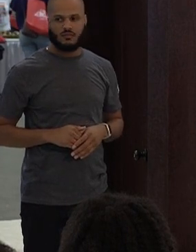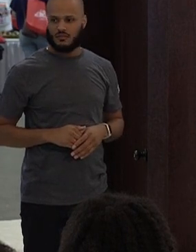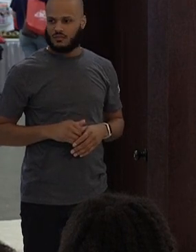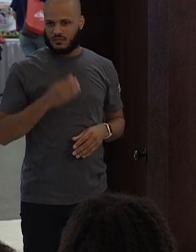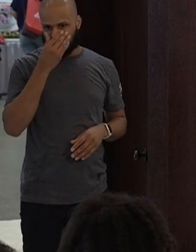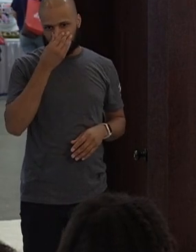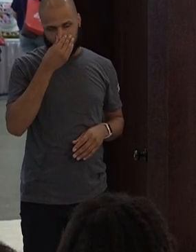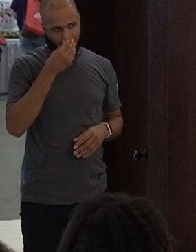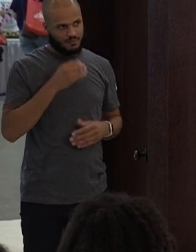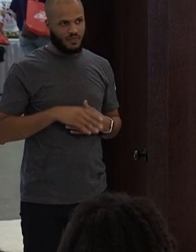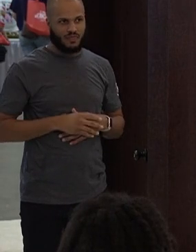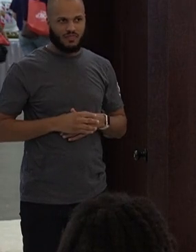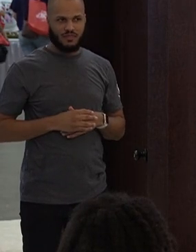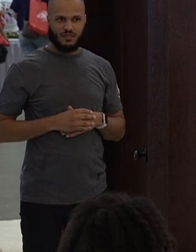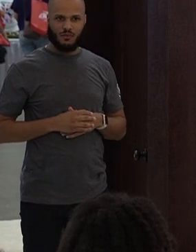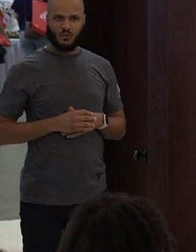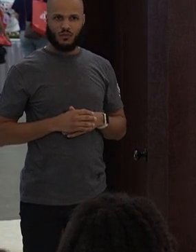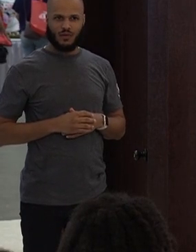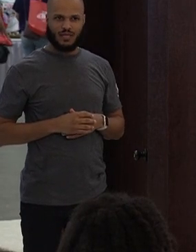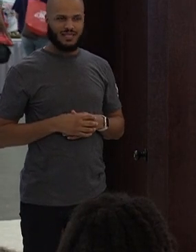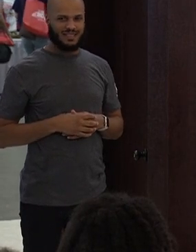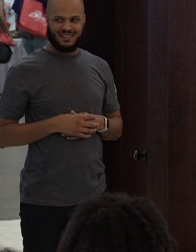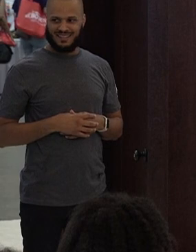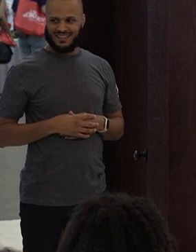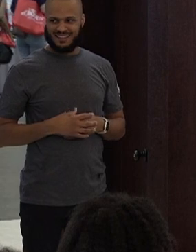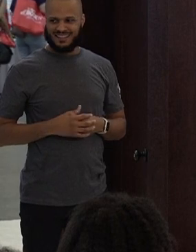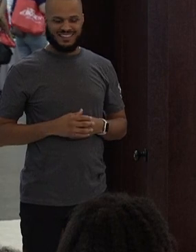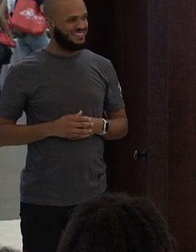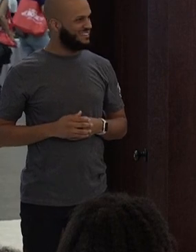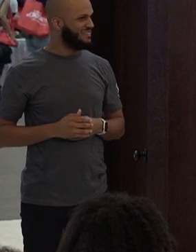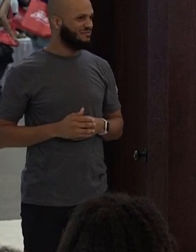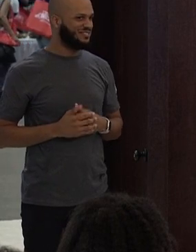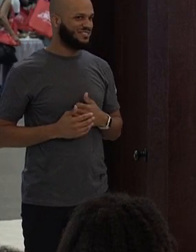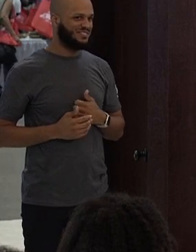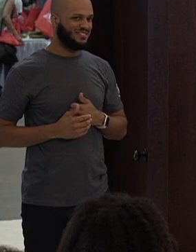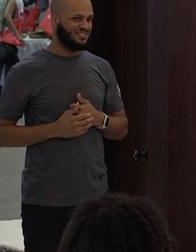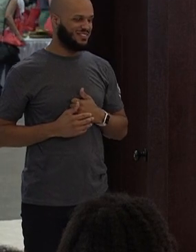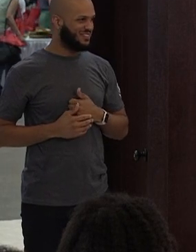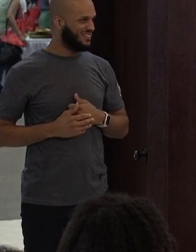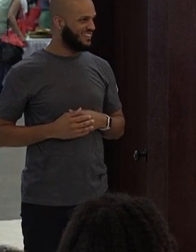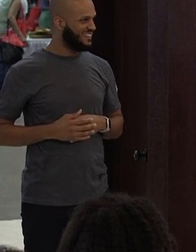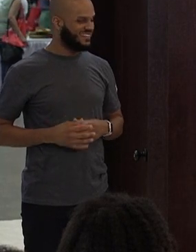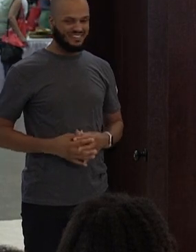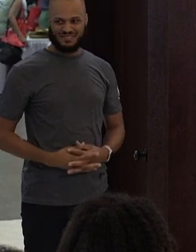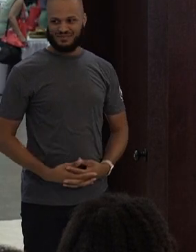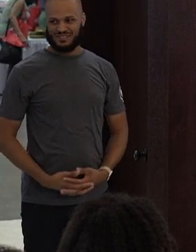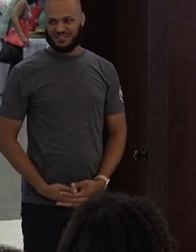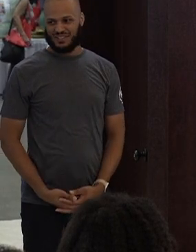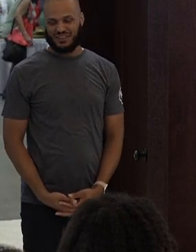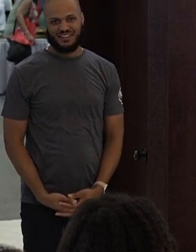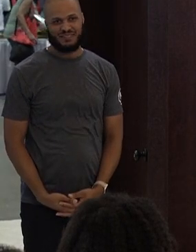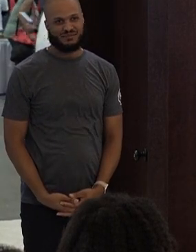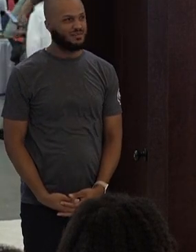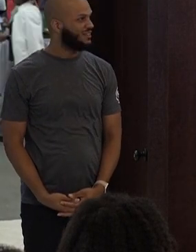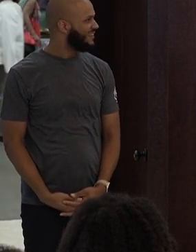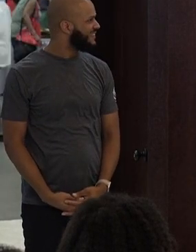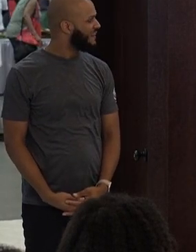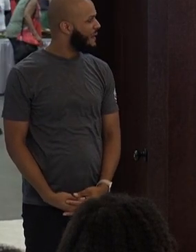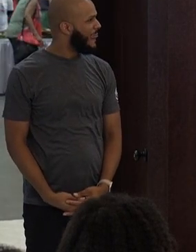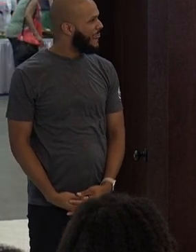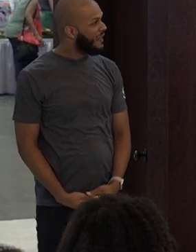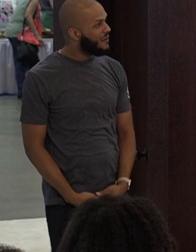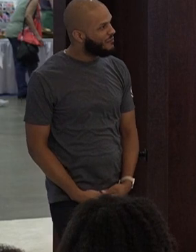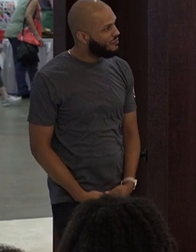Were you going to recognize? Yeah, have a good time. Hi. Hi, I just have a question.